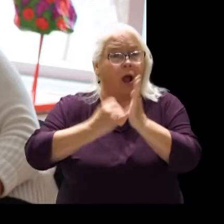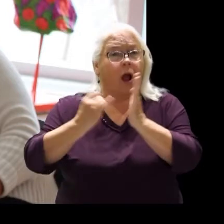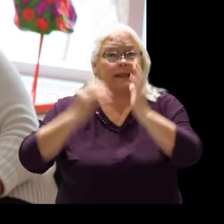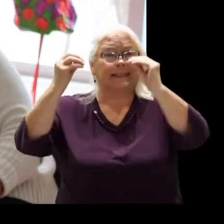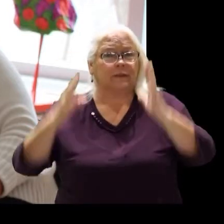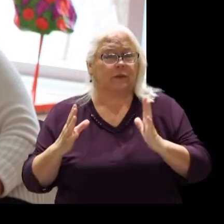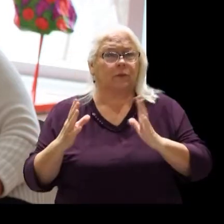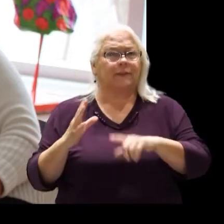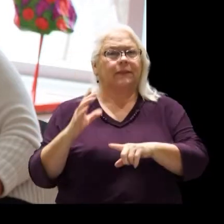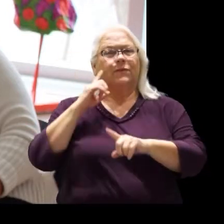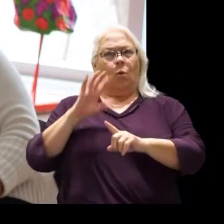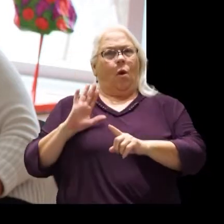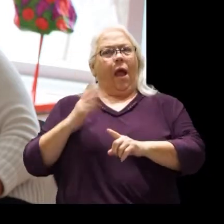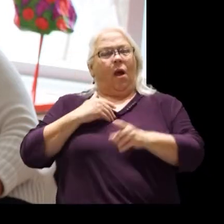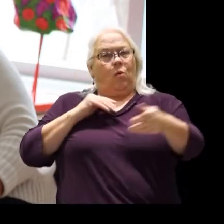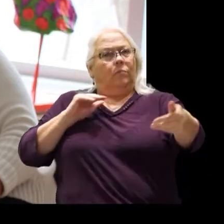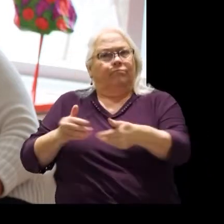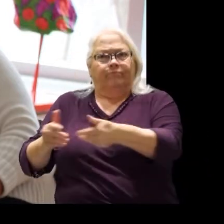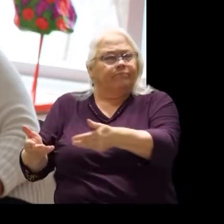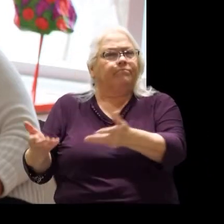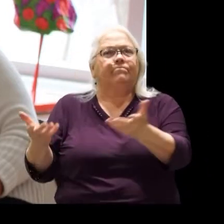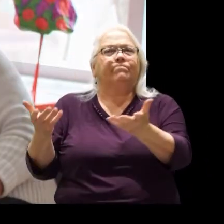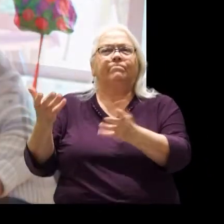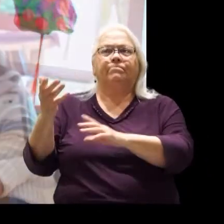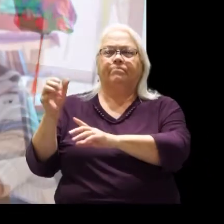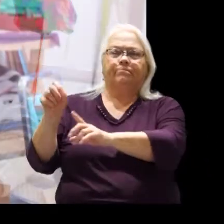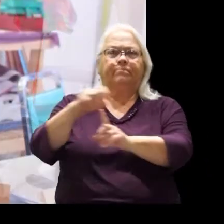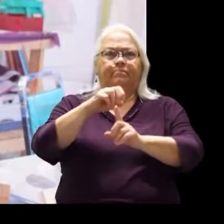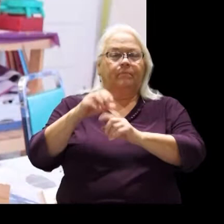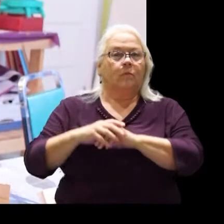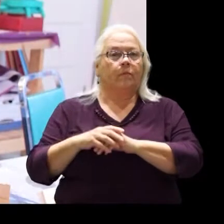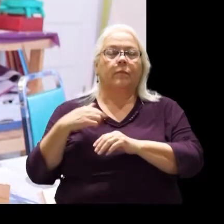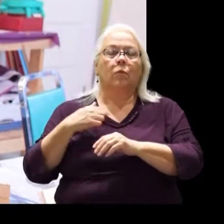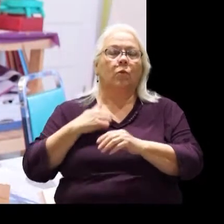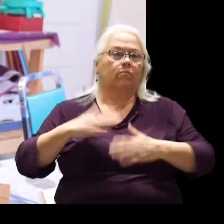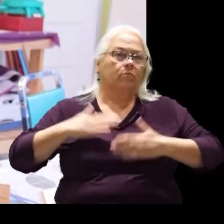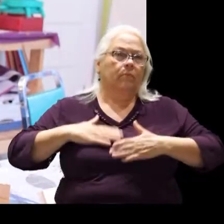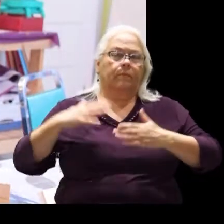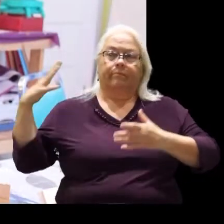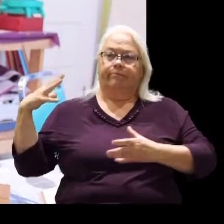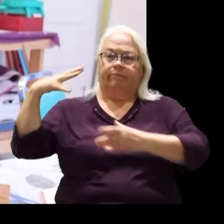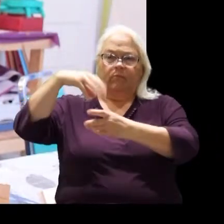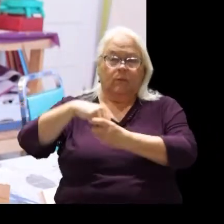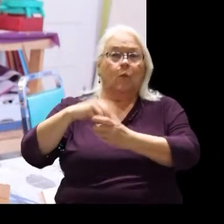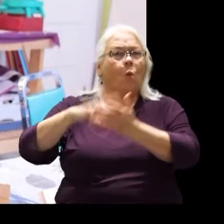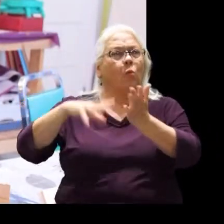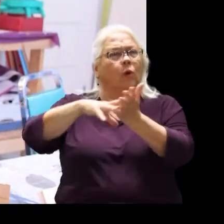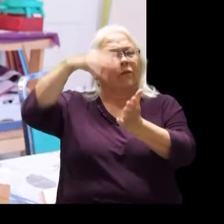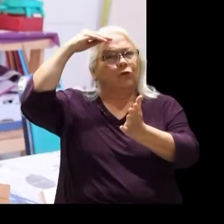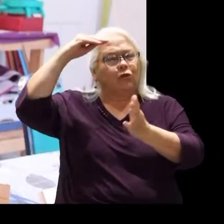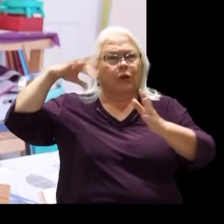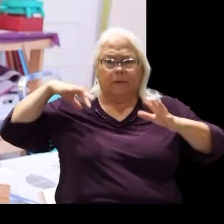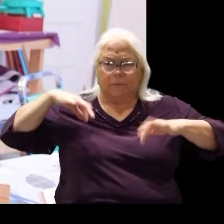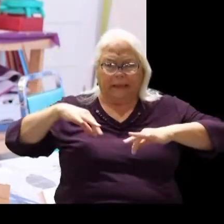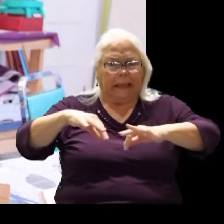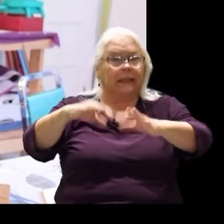important part of the work that we do to bring everybody in our community together and to join in an inclusive arts approach since Catherine first opened the